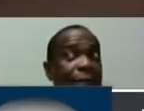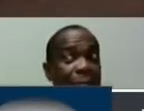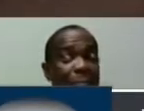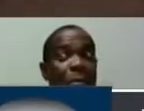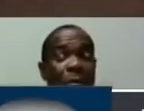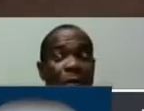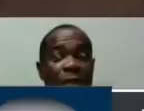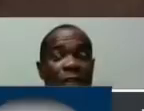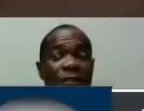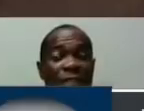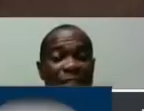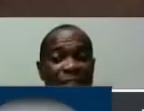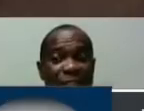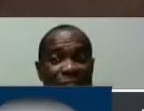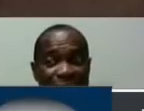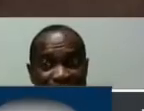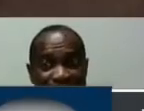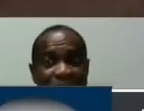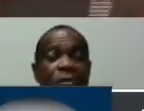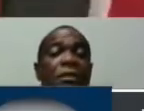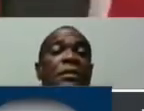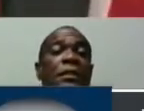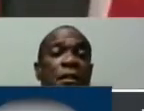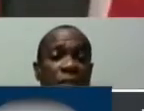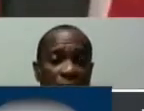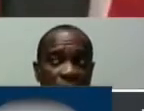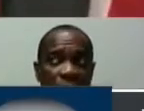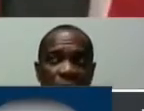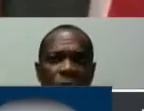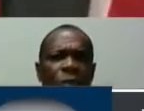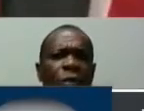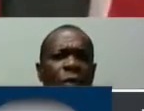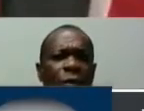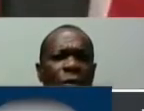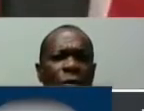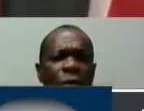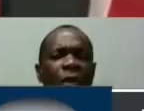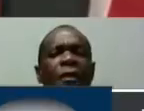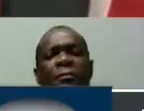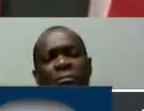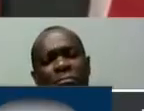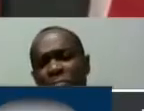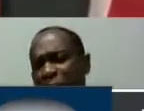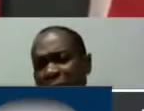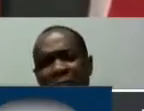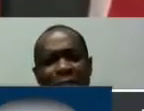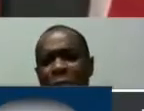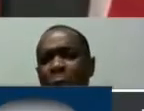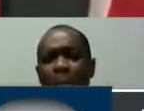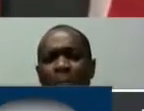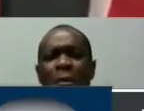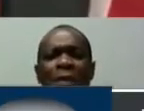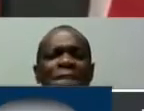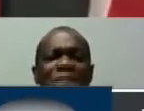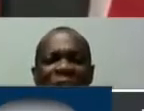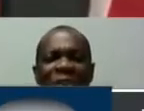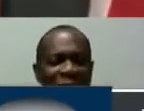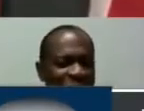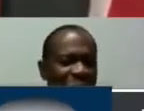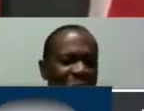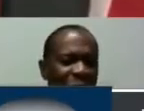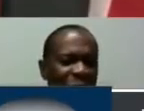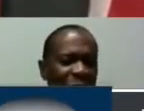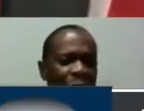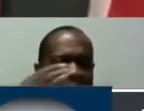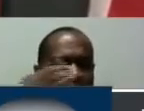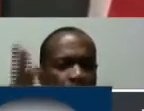safe zones, the restaurants, bars and so on? Well, just follow the regulations and observe the law. A lot of what we are saying and